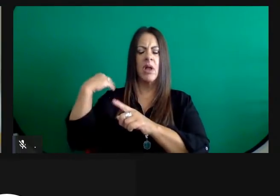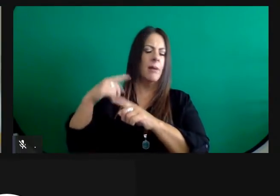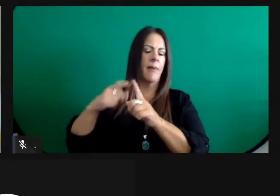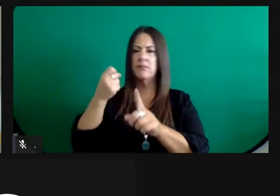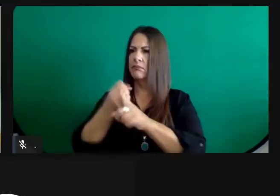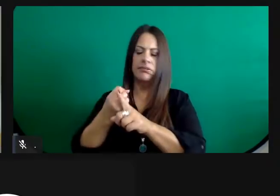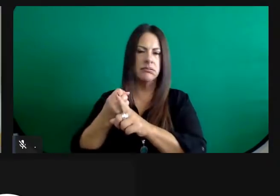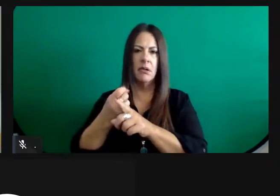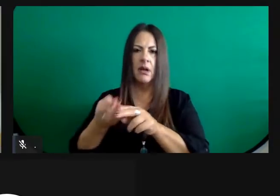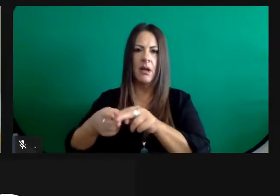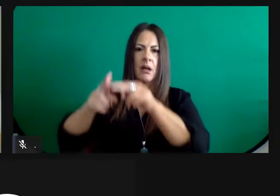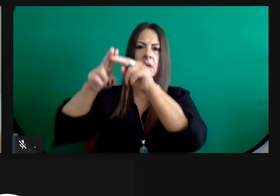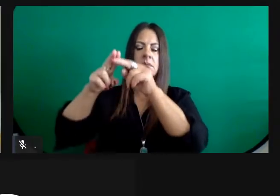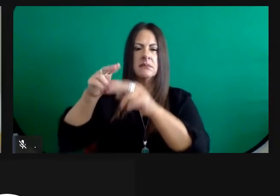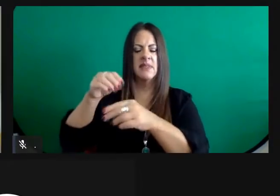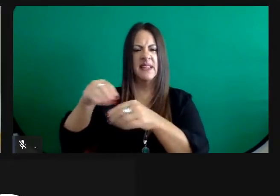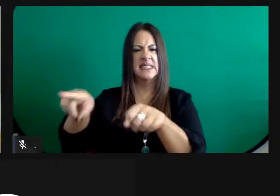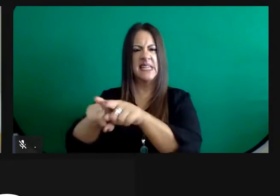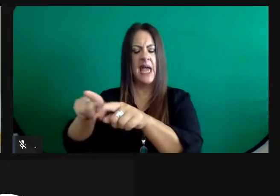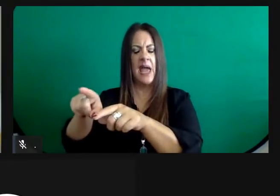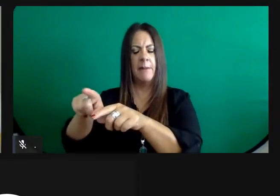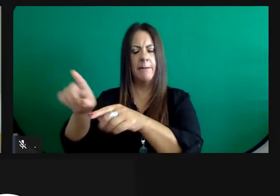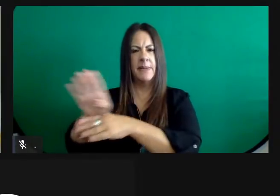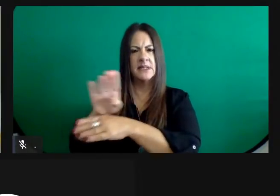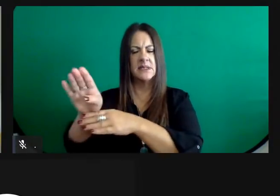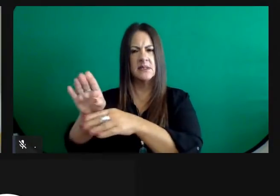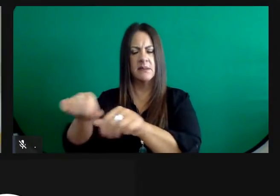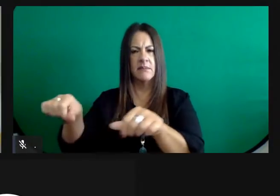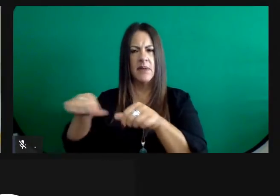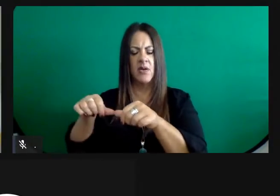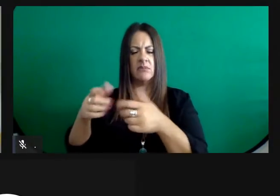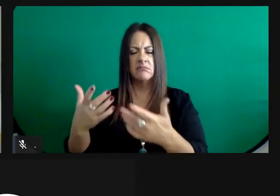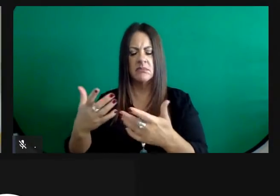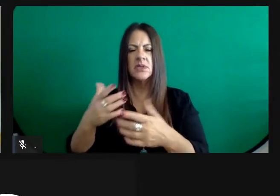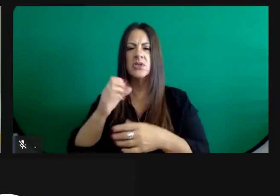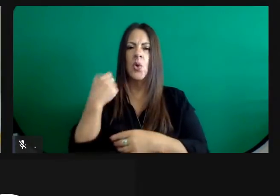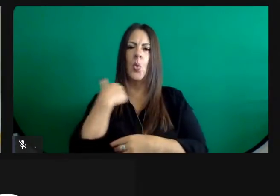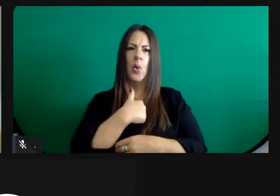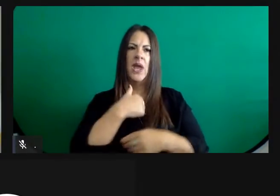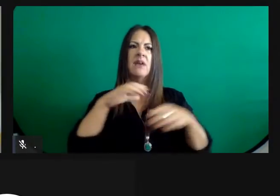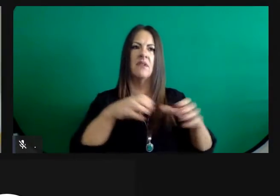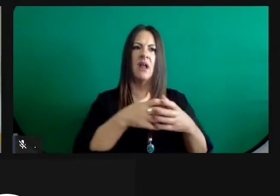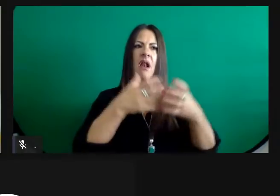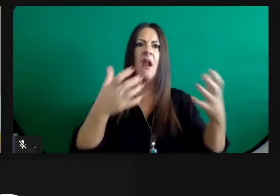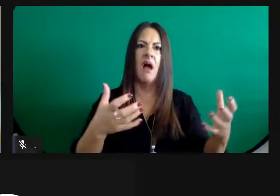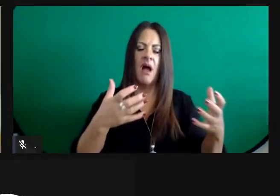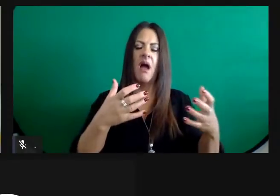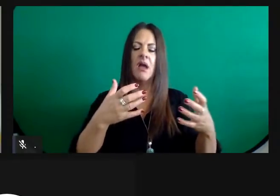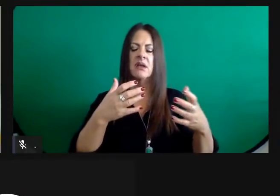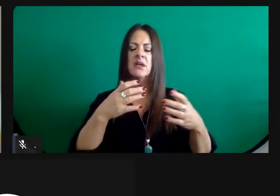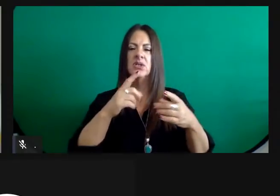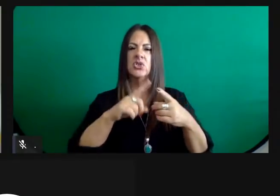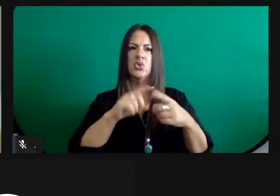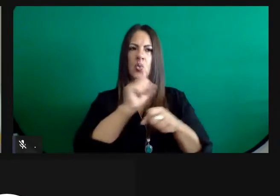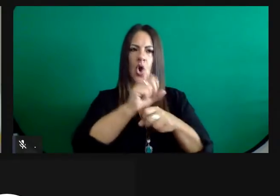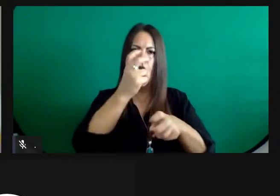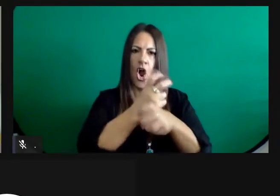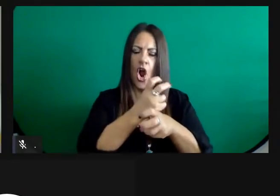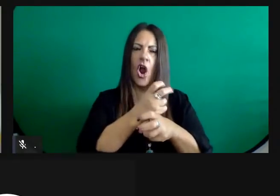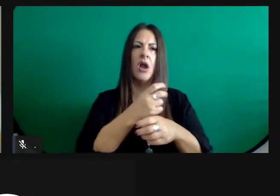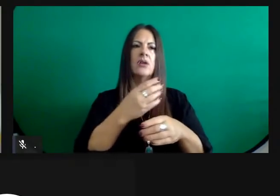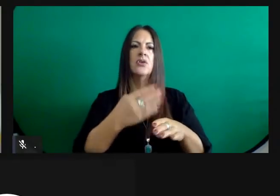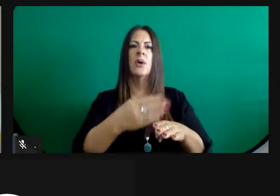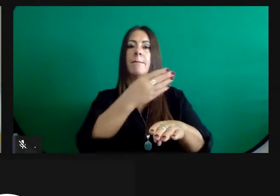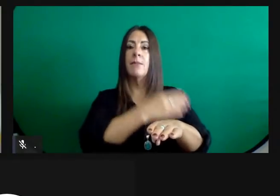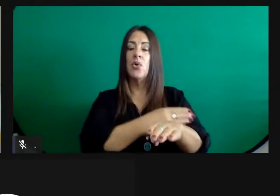that's why I think the work we've done as a state to secure PPE in abundance, to improve our